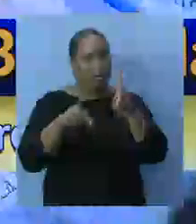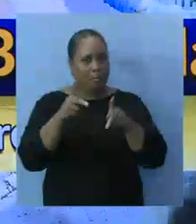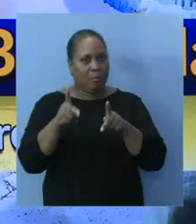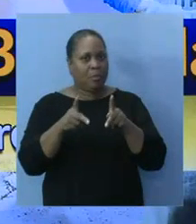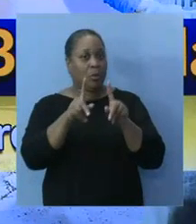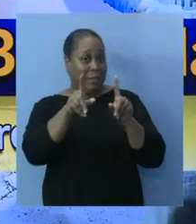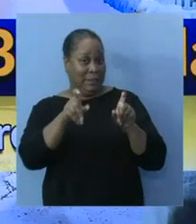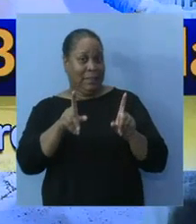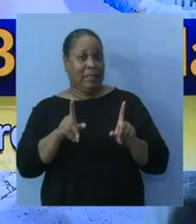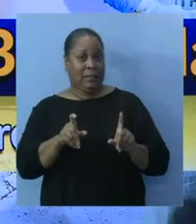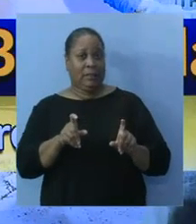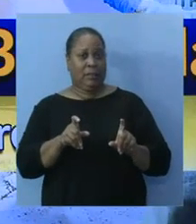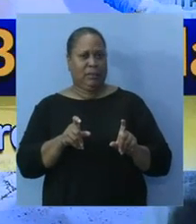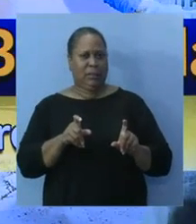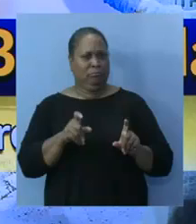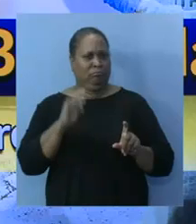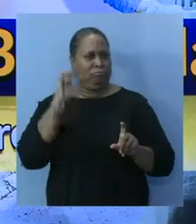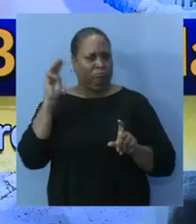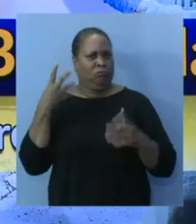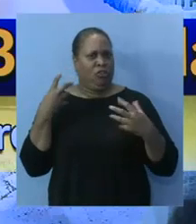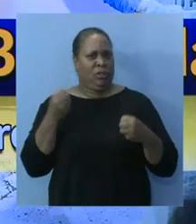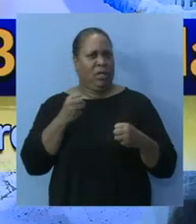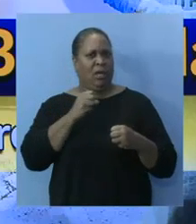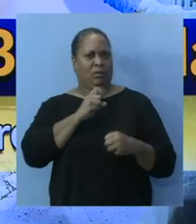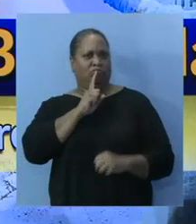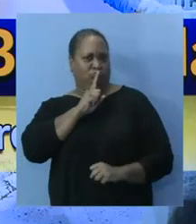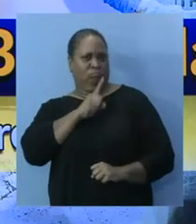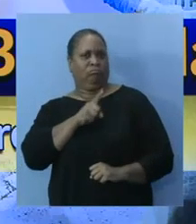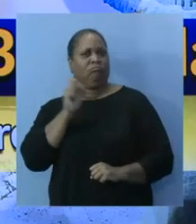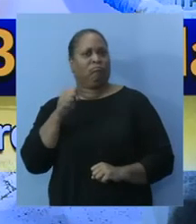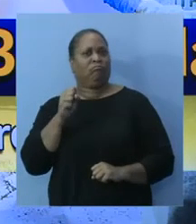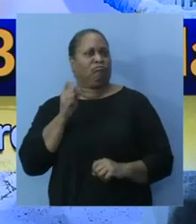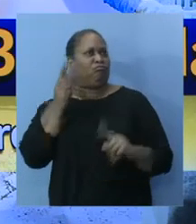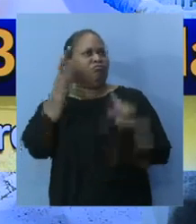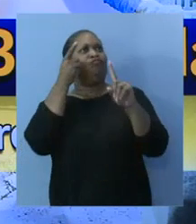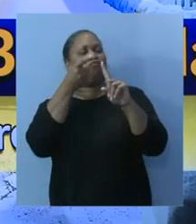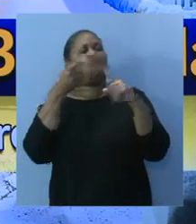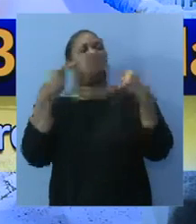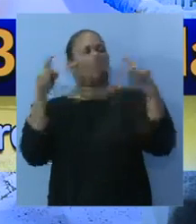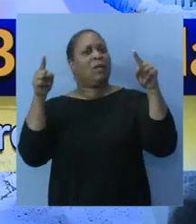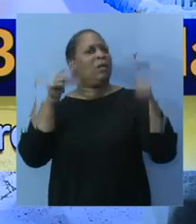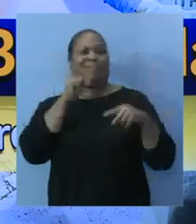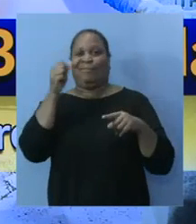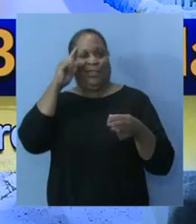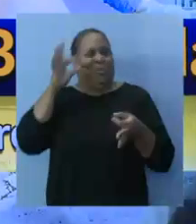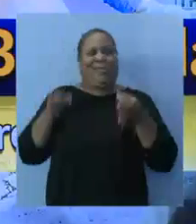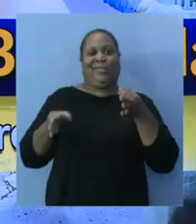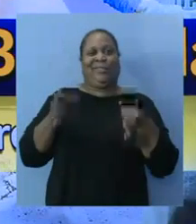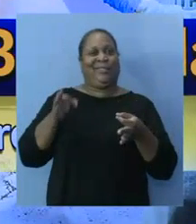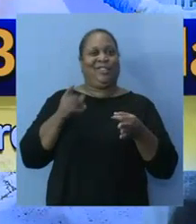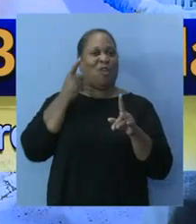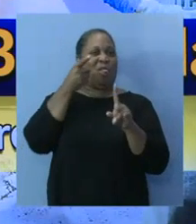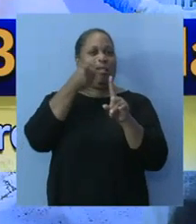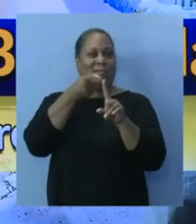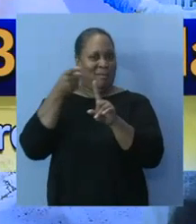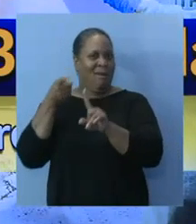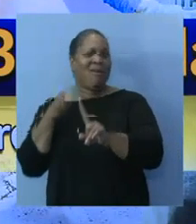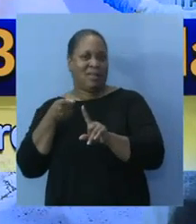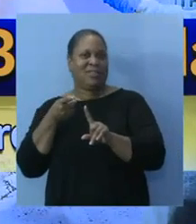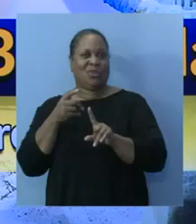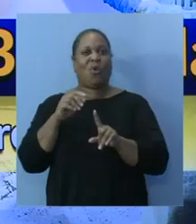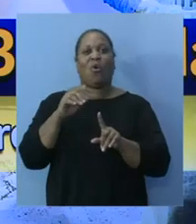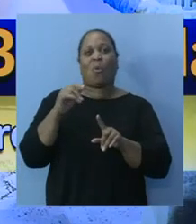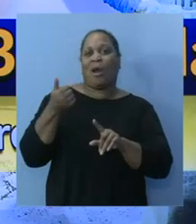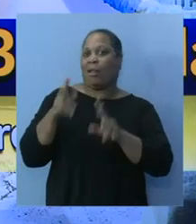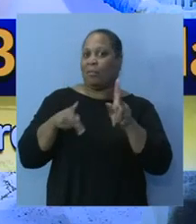The Ministry of Health is confident that we're going to be able to meet those targets, and I'm not going to be judged by anyone else's targets or what anyone else is doing.